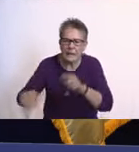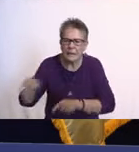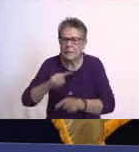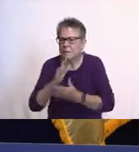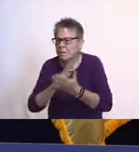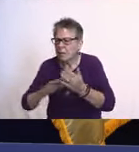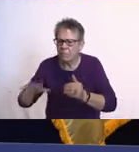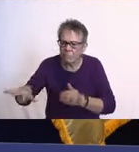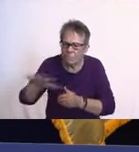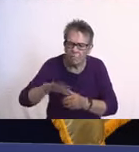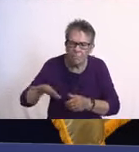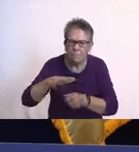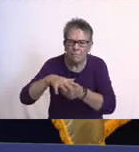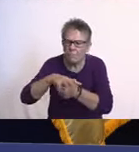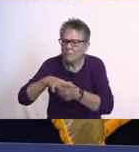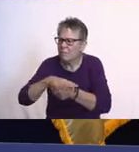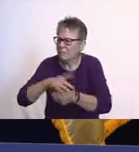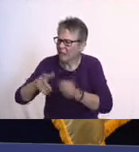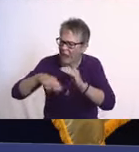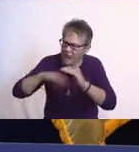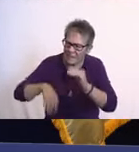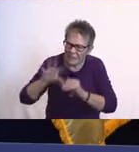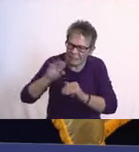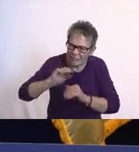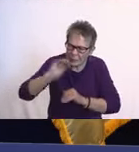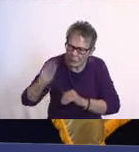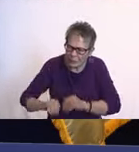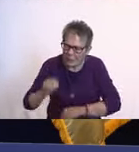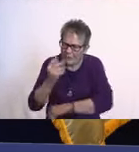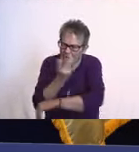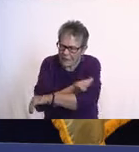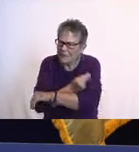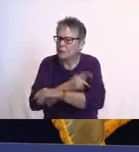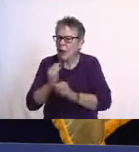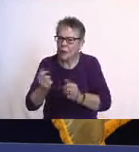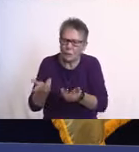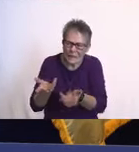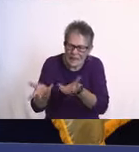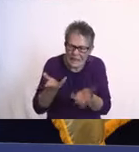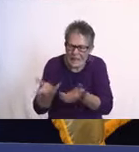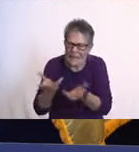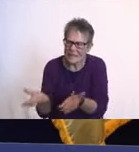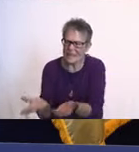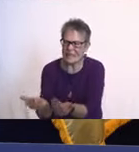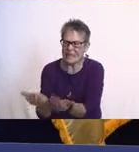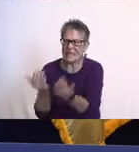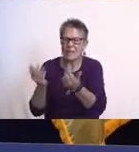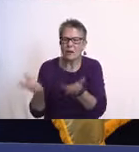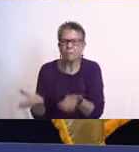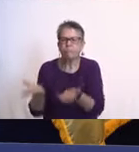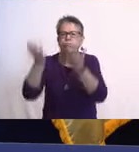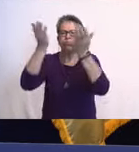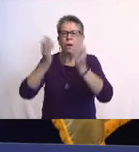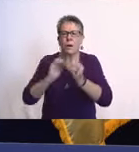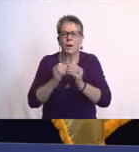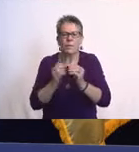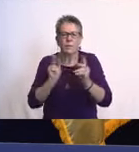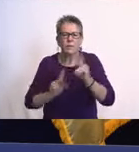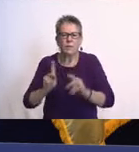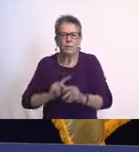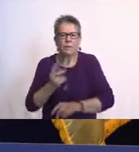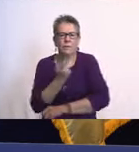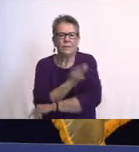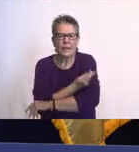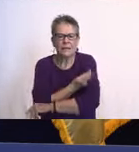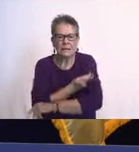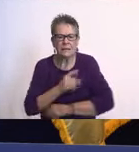Gloucester, Passaic, and Somerset counties at the following locations. In Passaic County, at the former Macy's store, at the